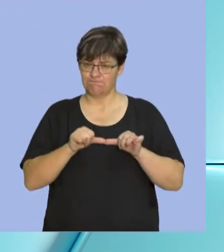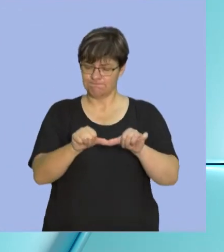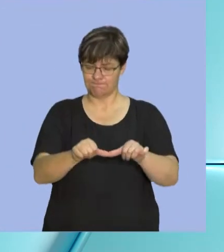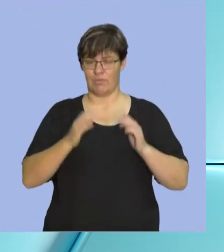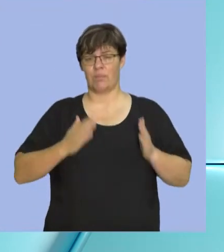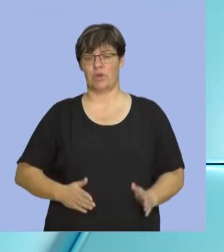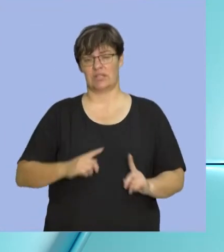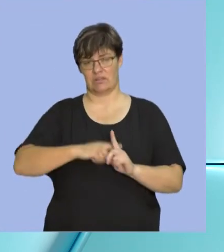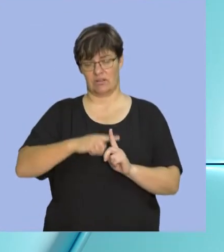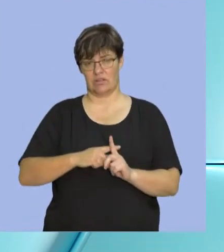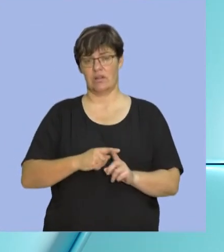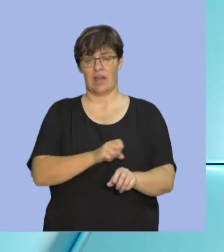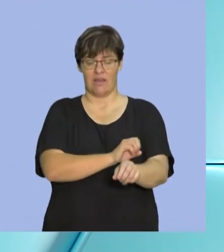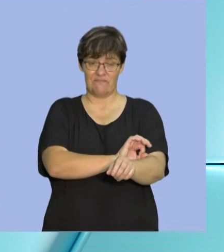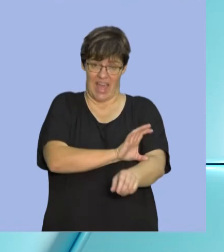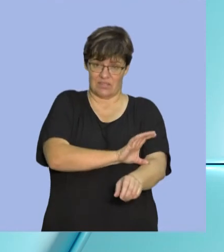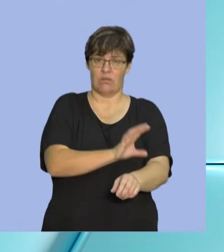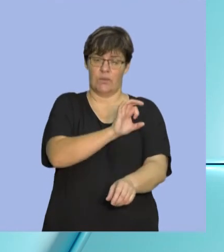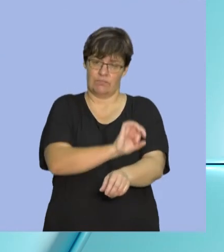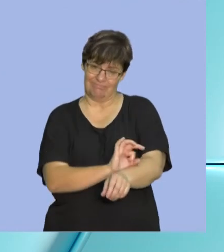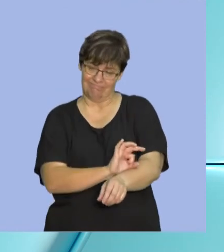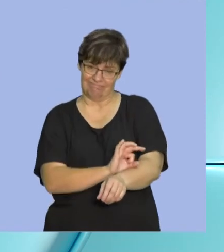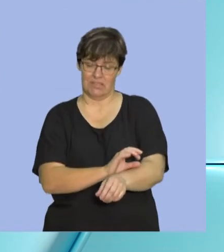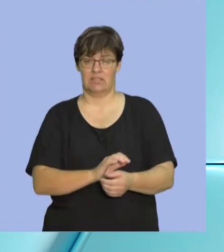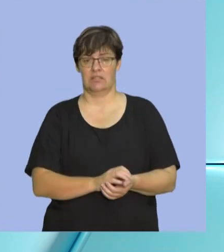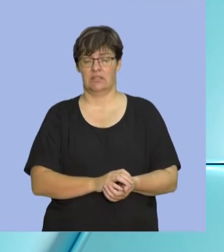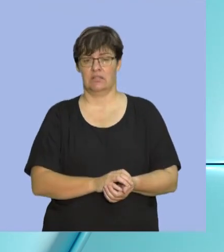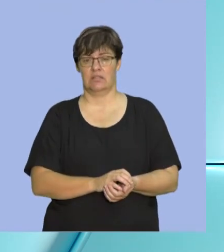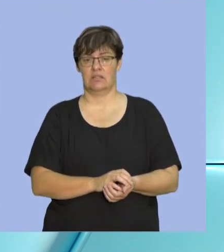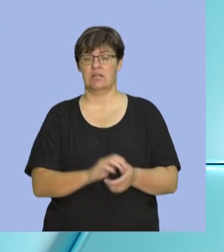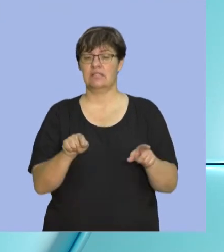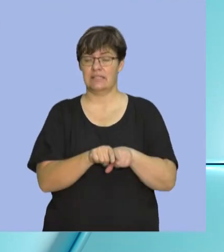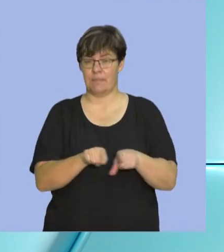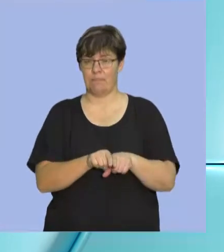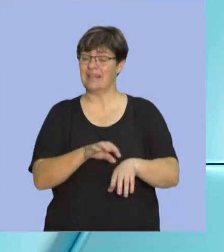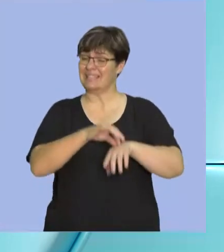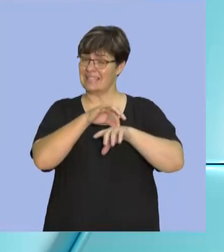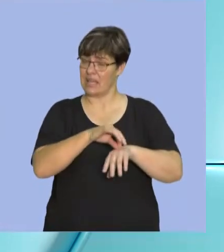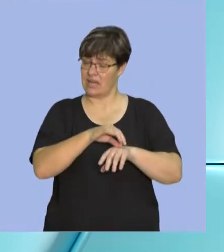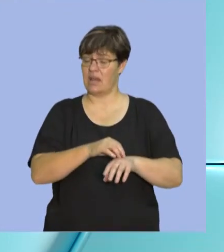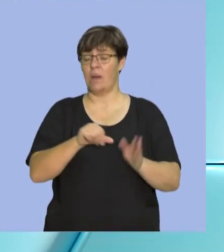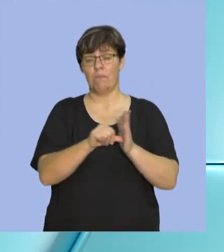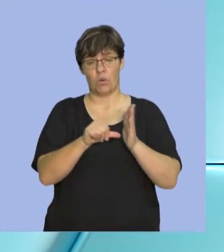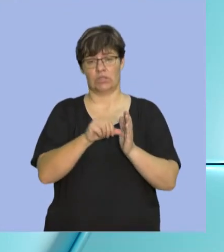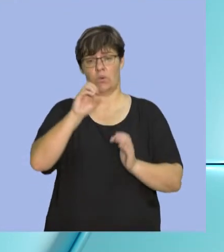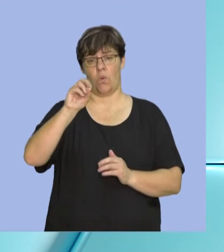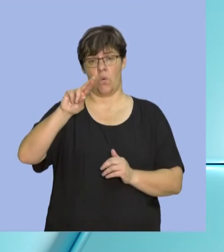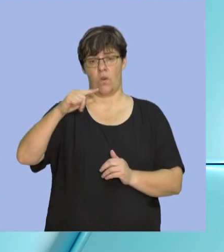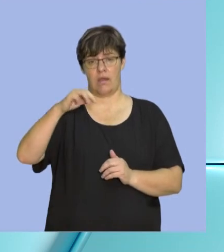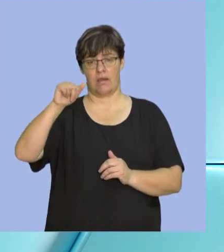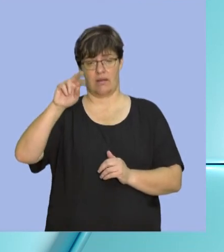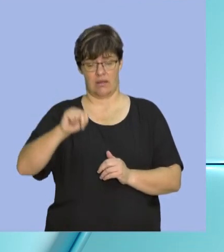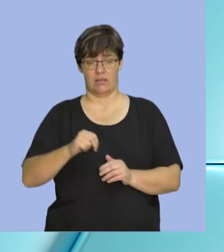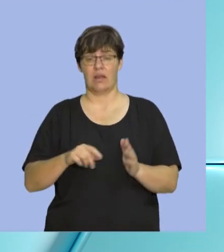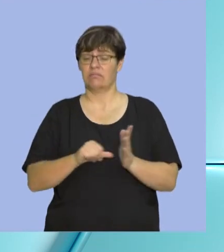using vasoconstriction and vasodilation. And remember that the skin is an important organ in this process as maintaining the